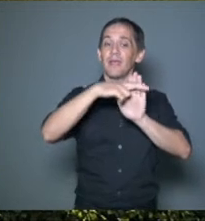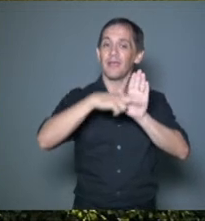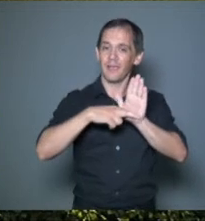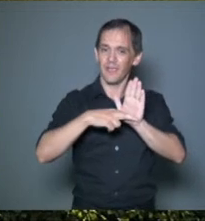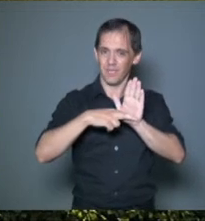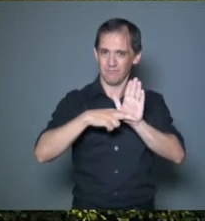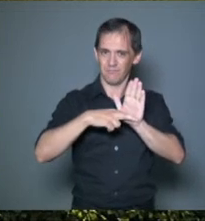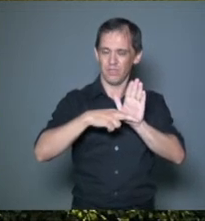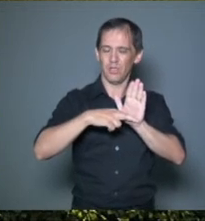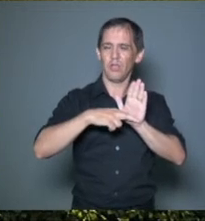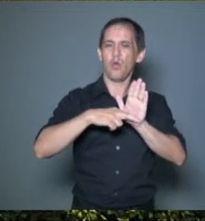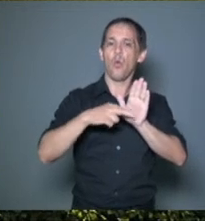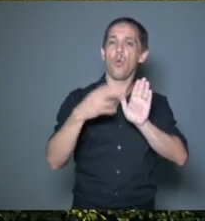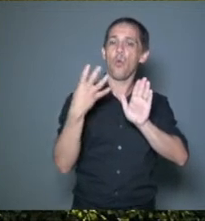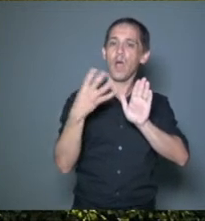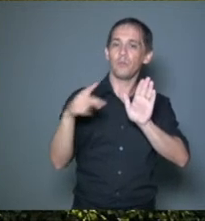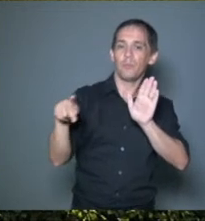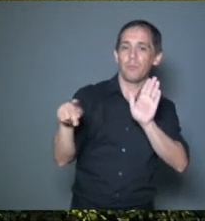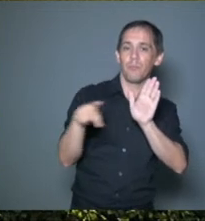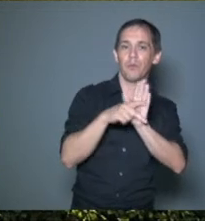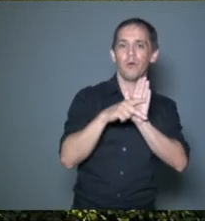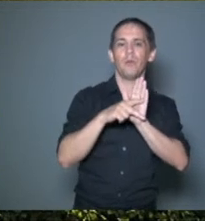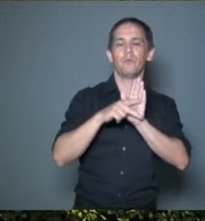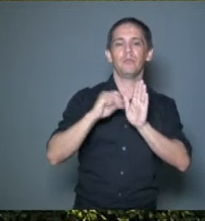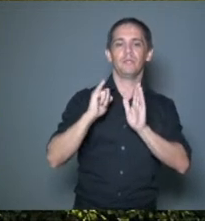Based on 4 international standards,